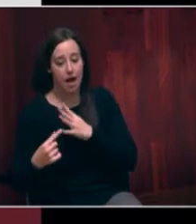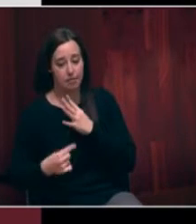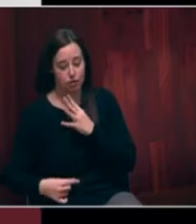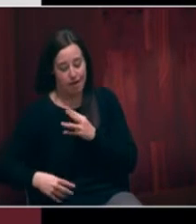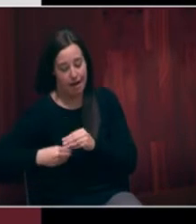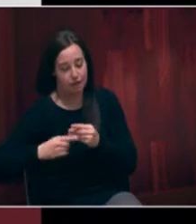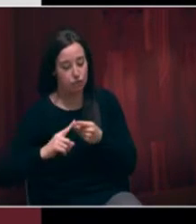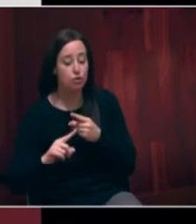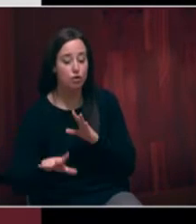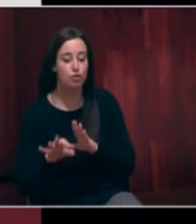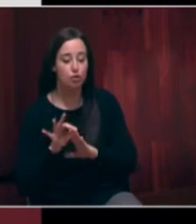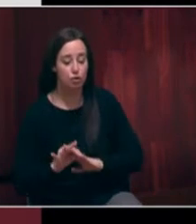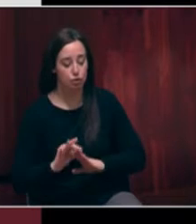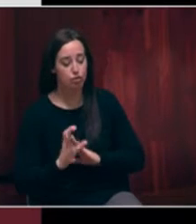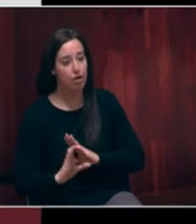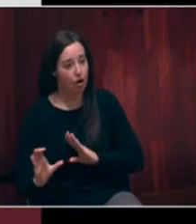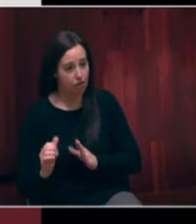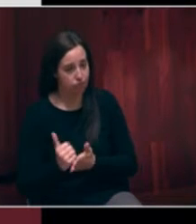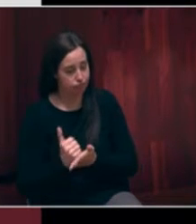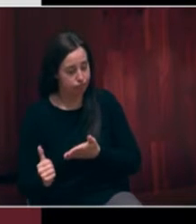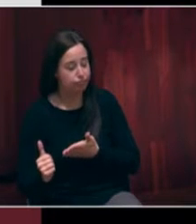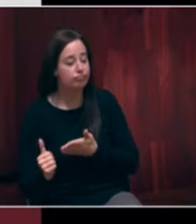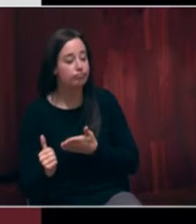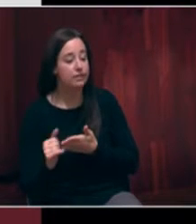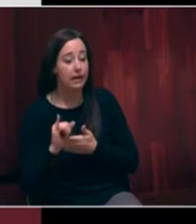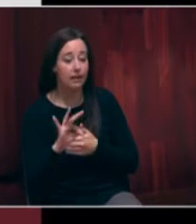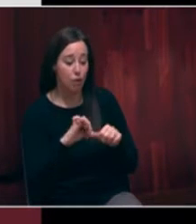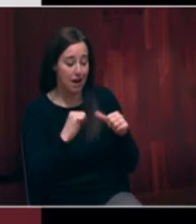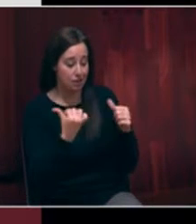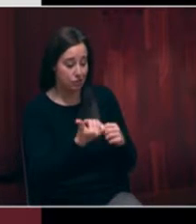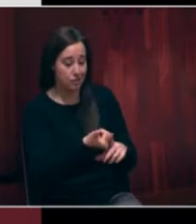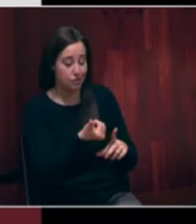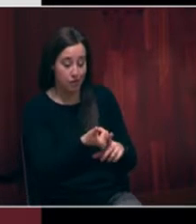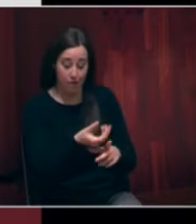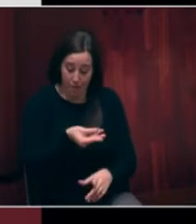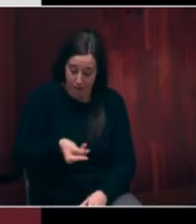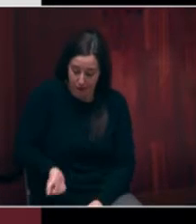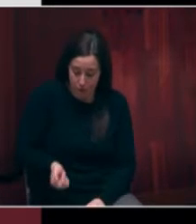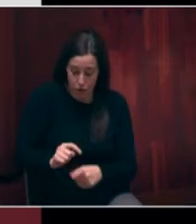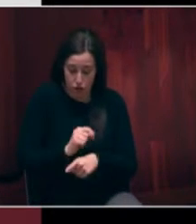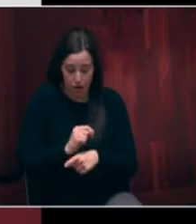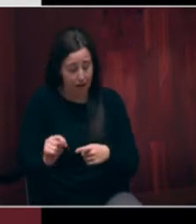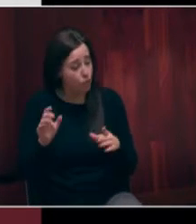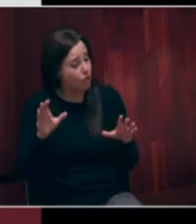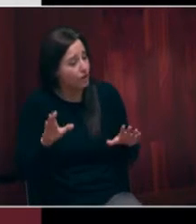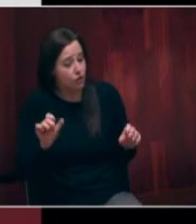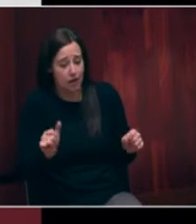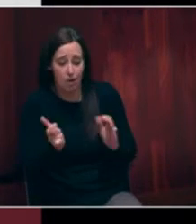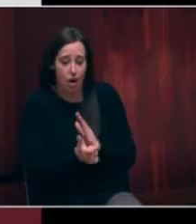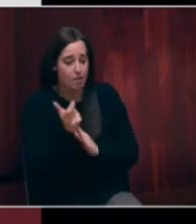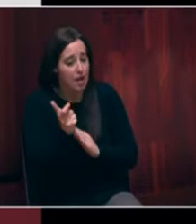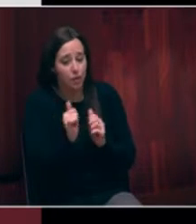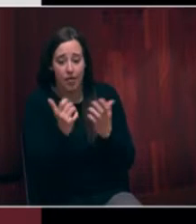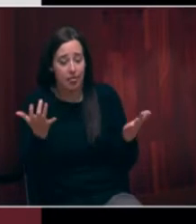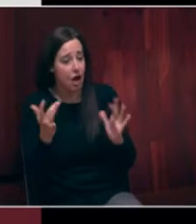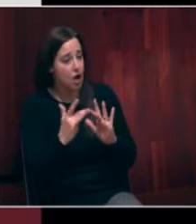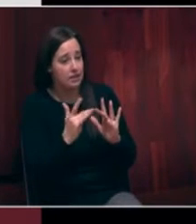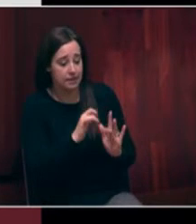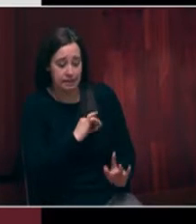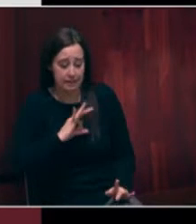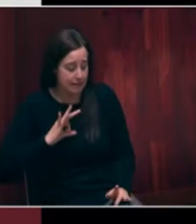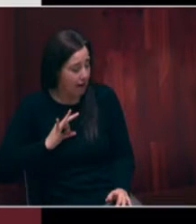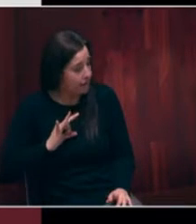having a credit card or holder in your agency pay for the training, great. You'll be able to do all this automated without contacting our staff at